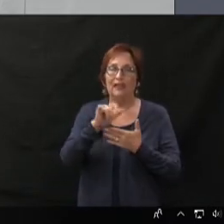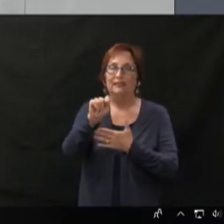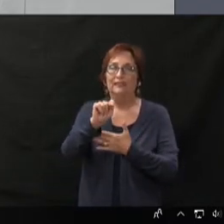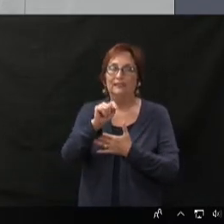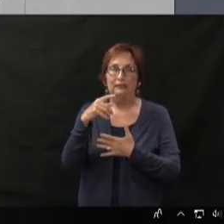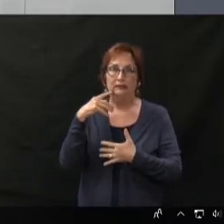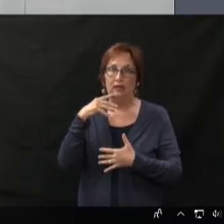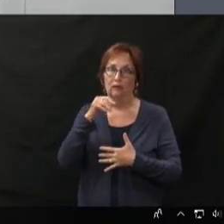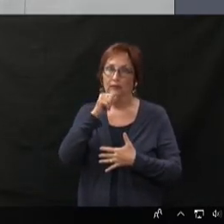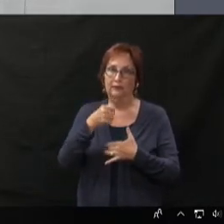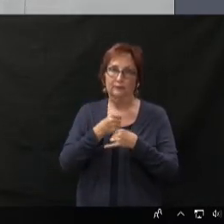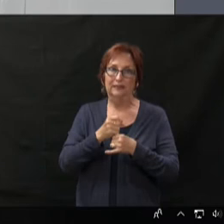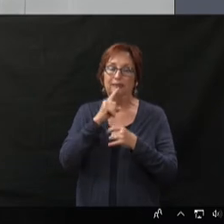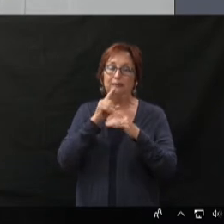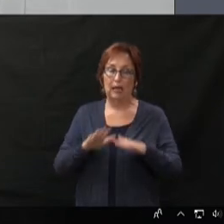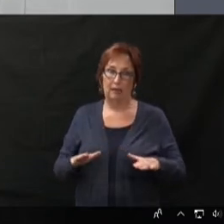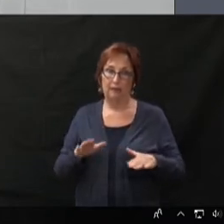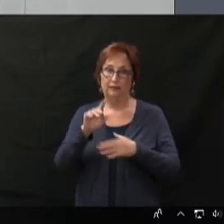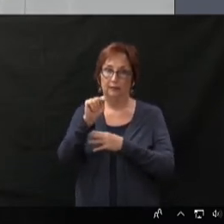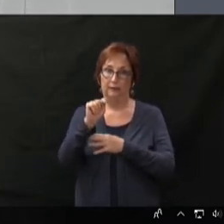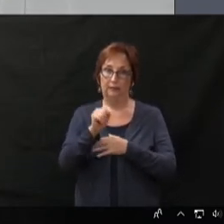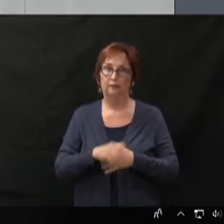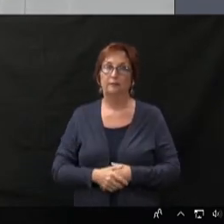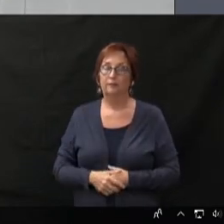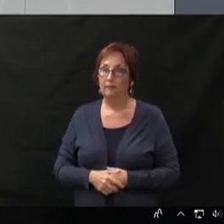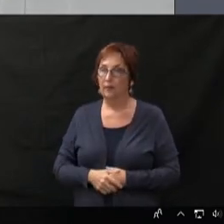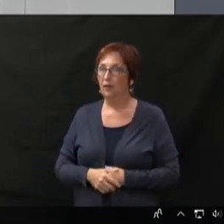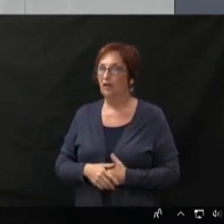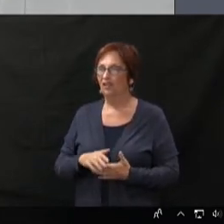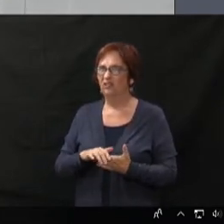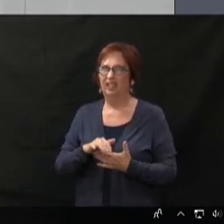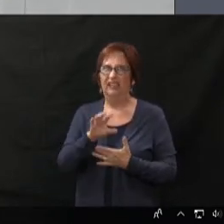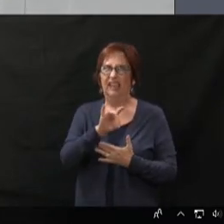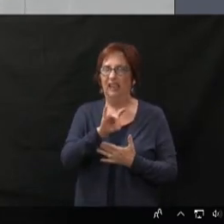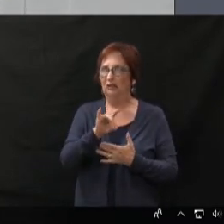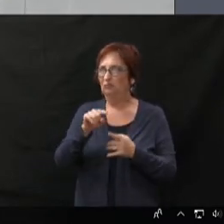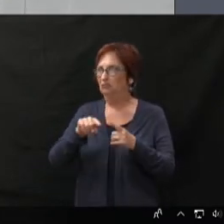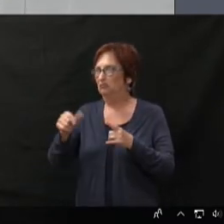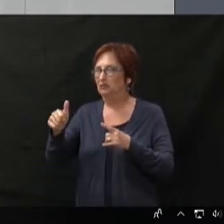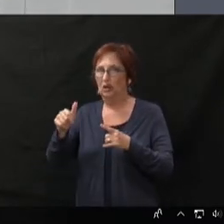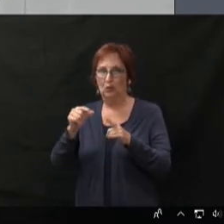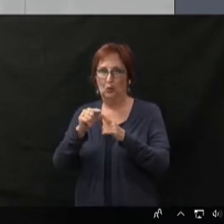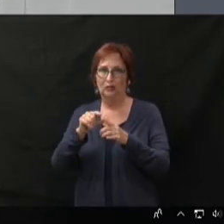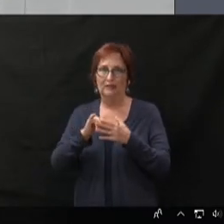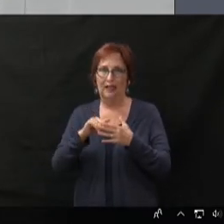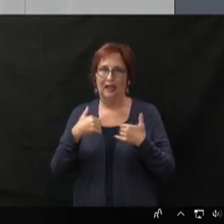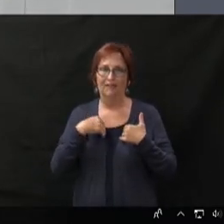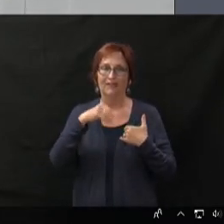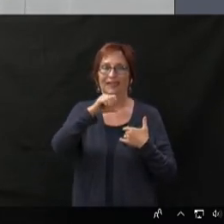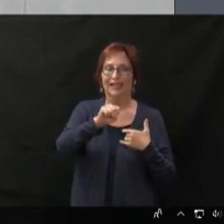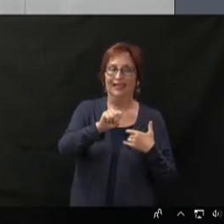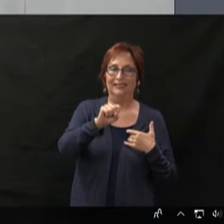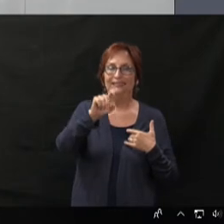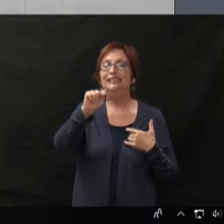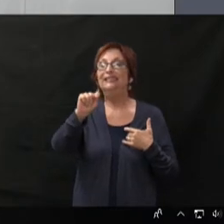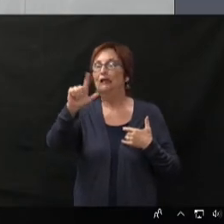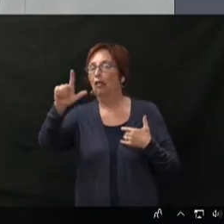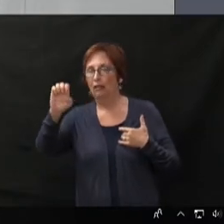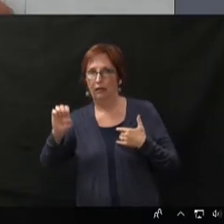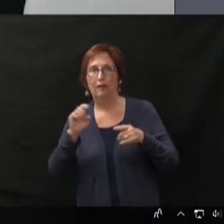words from, there just are like 8 or 10 words that have S-L-E. But the T is silent, like in